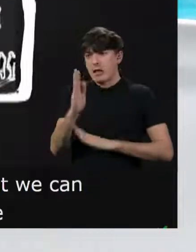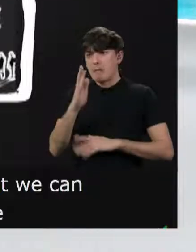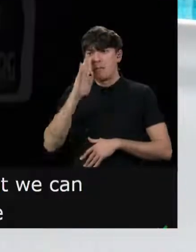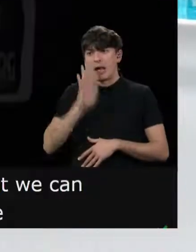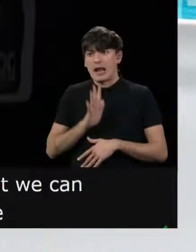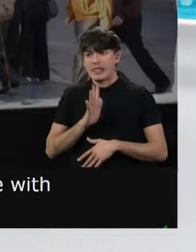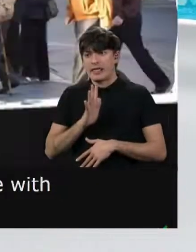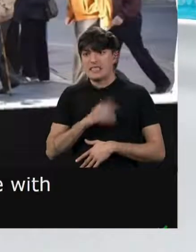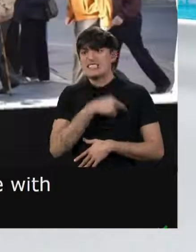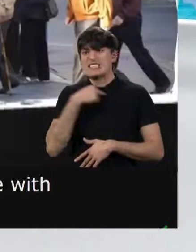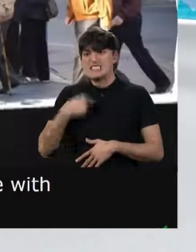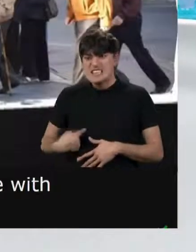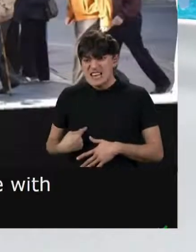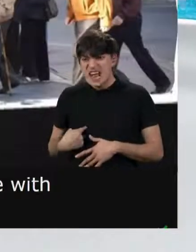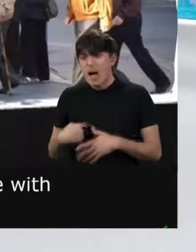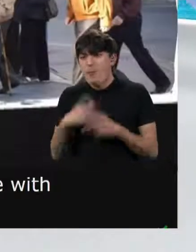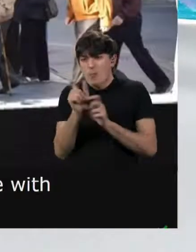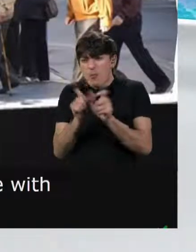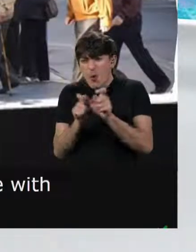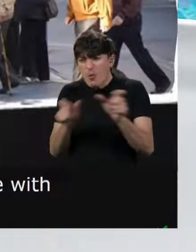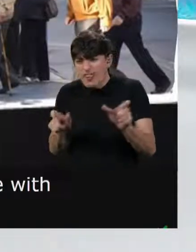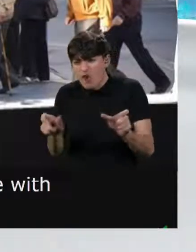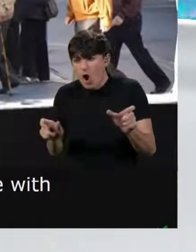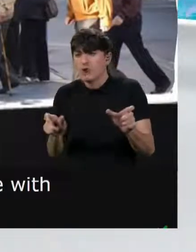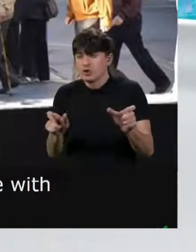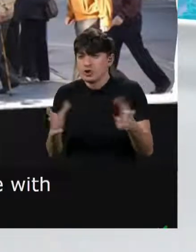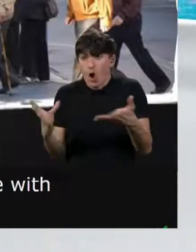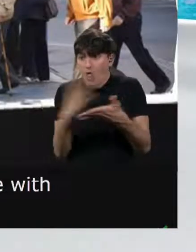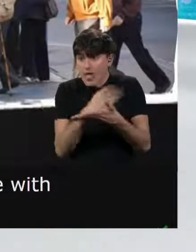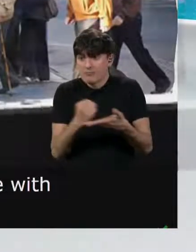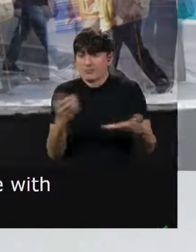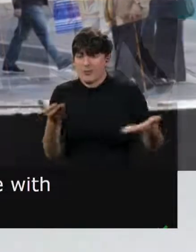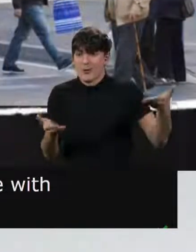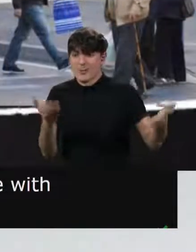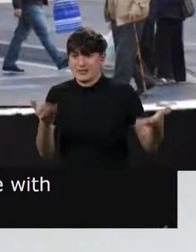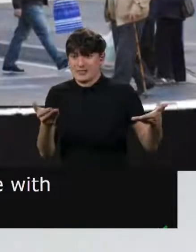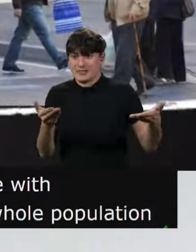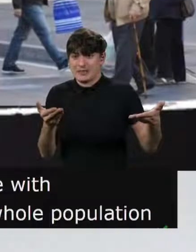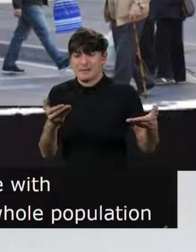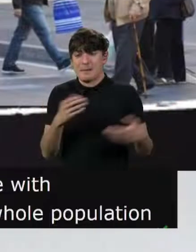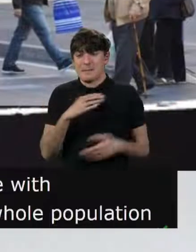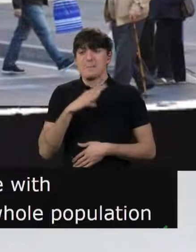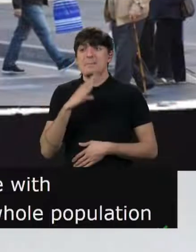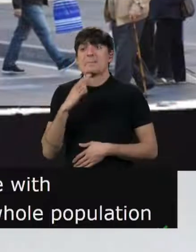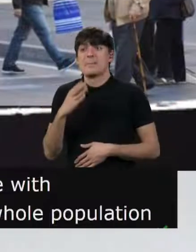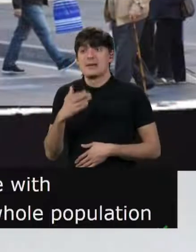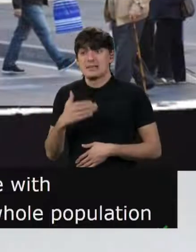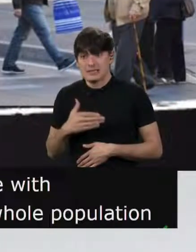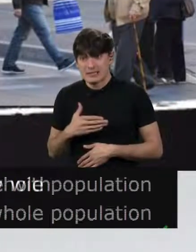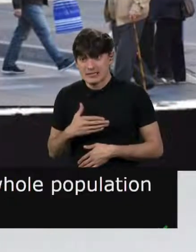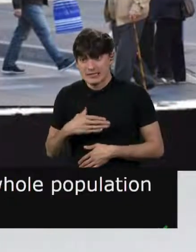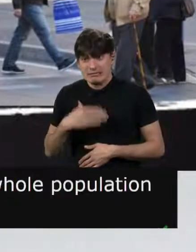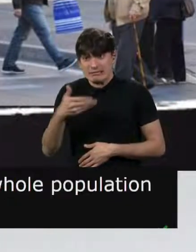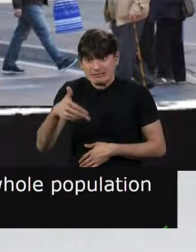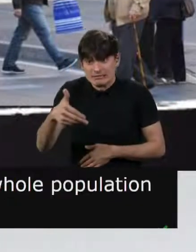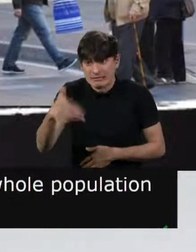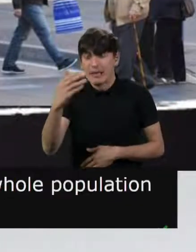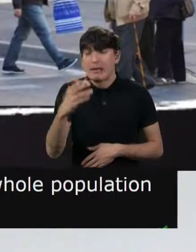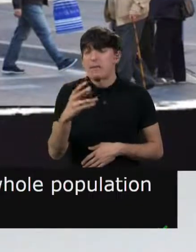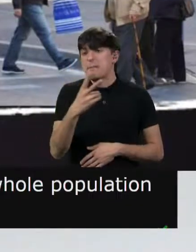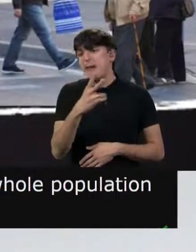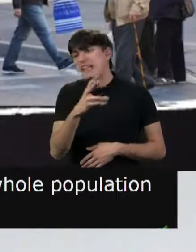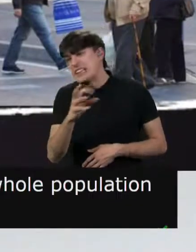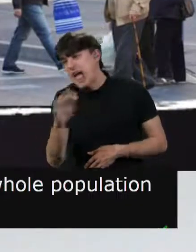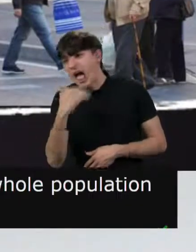That amounts to the whole population of China. In 2050, which is basically the day after